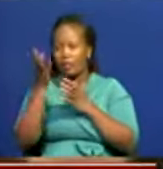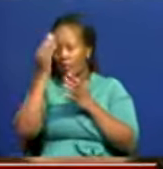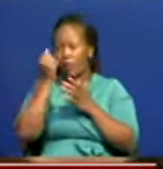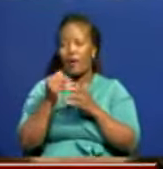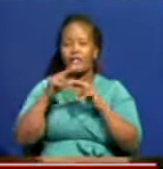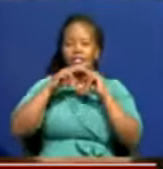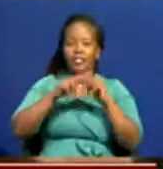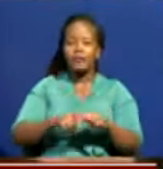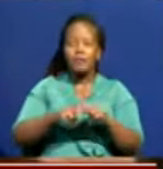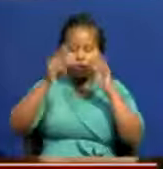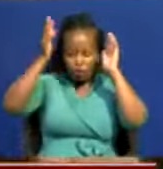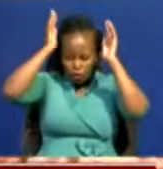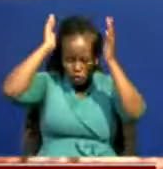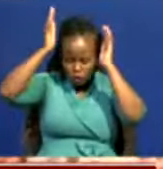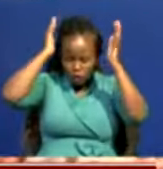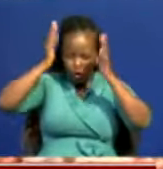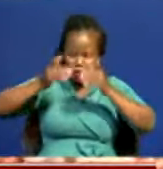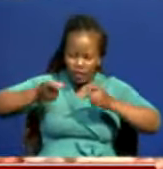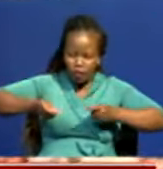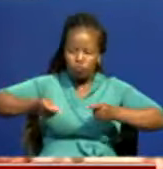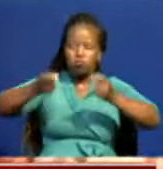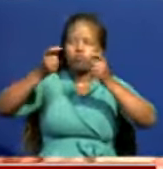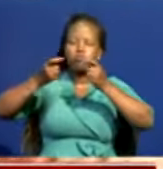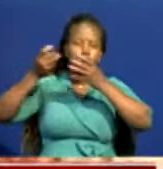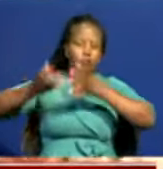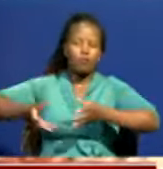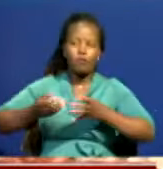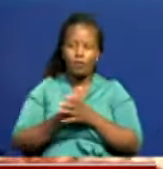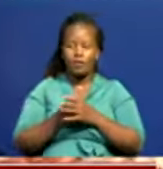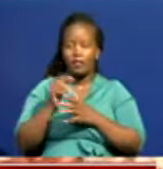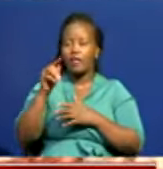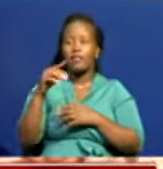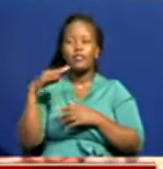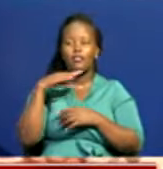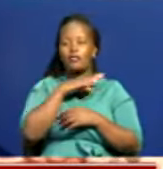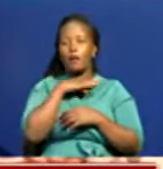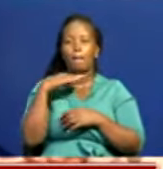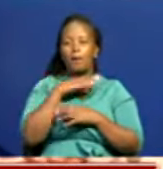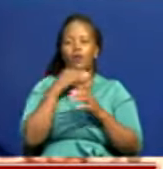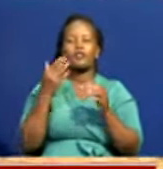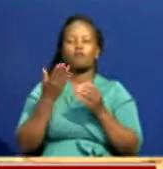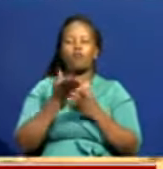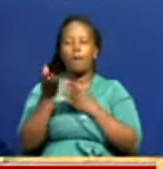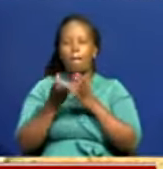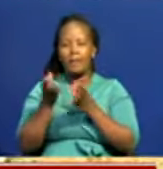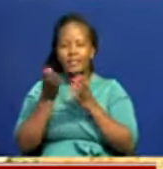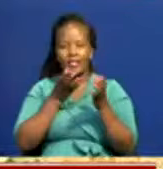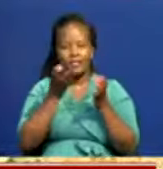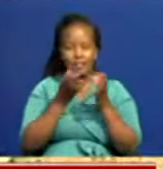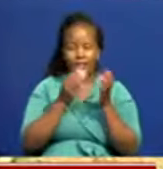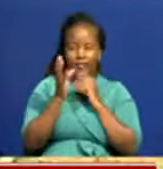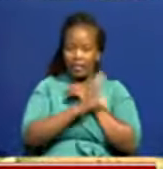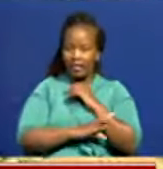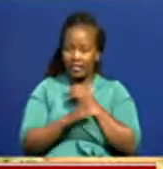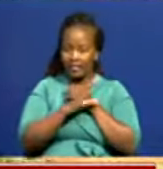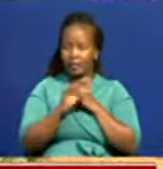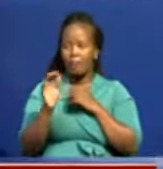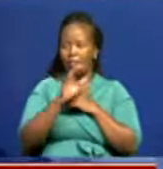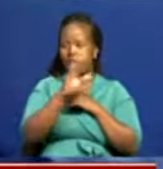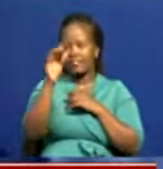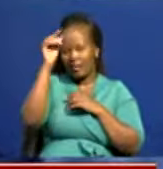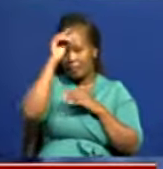transport luggage to their clients. They added that the donkey slaughter business has become rampant in the country, calling on the government to stem the